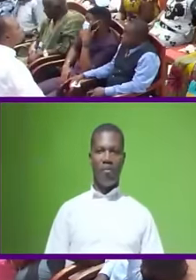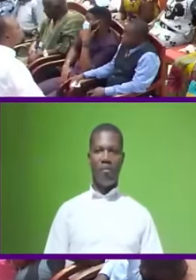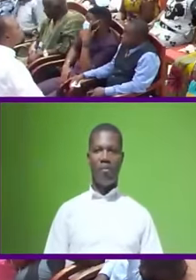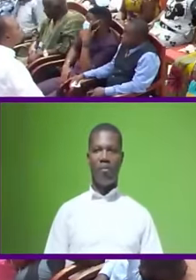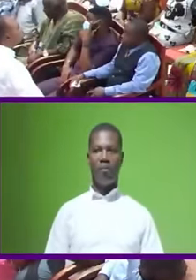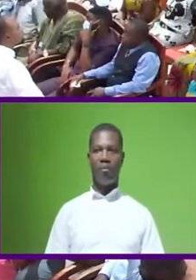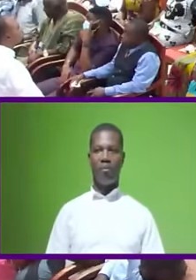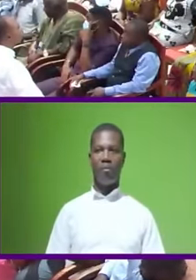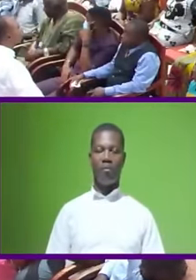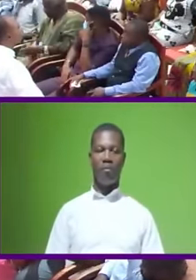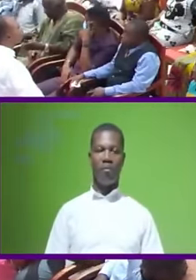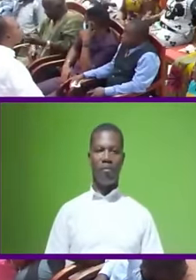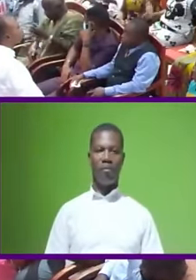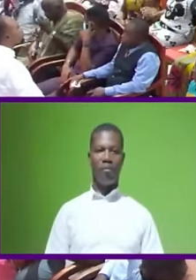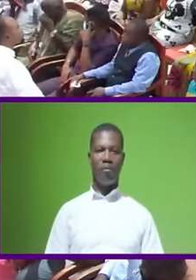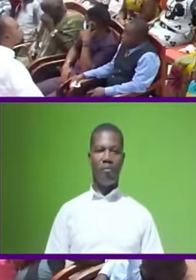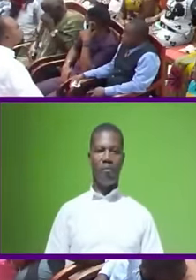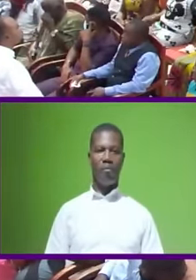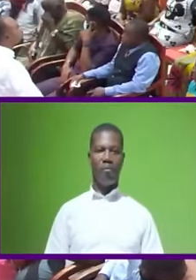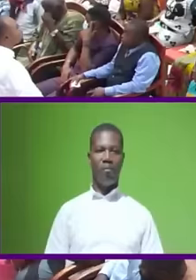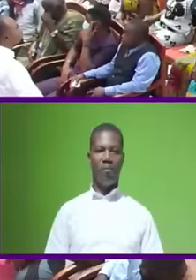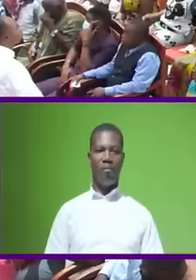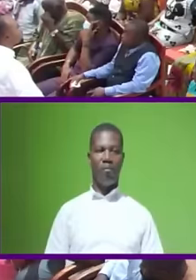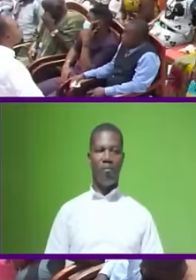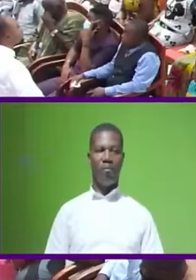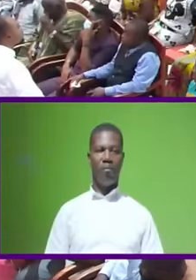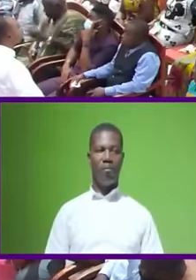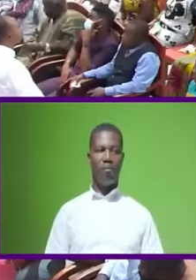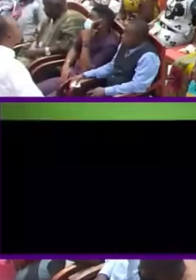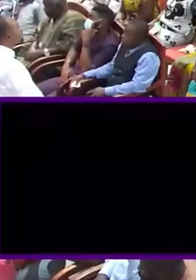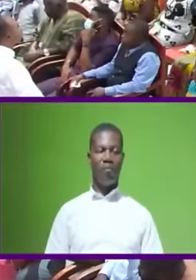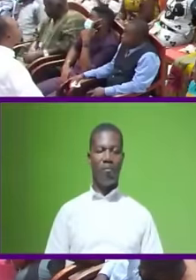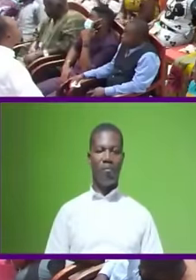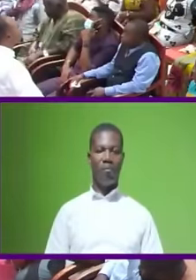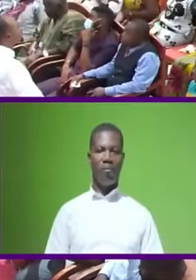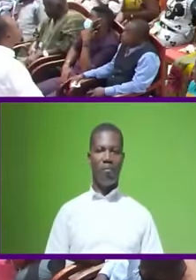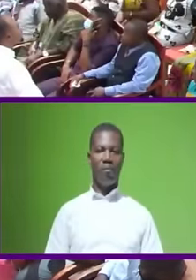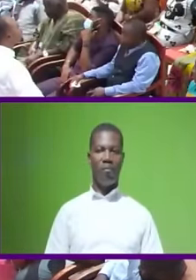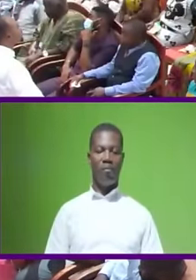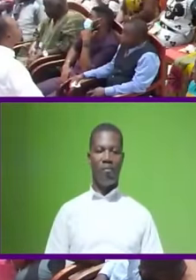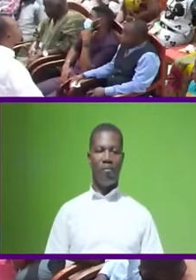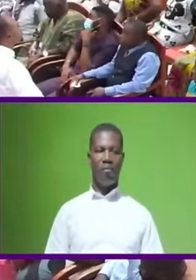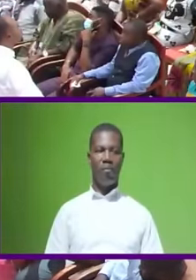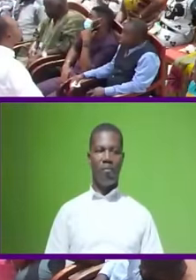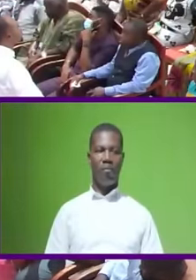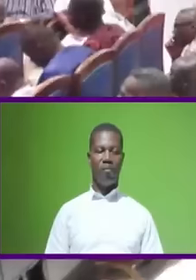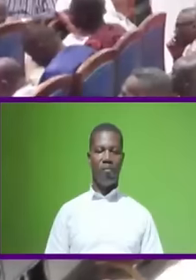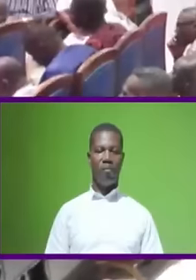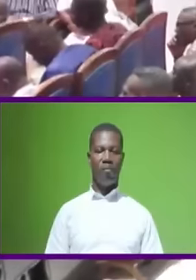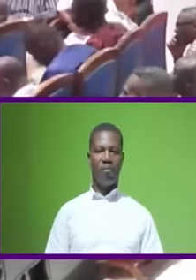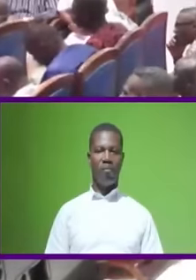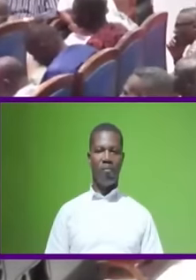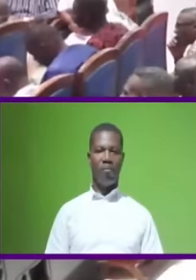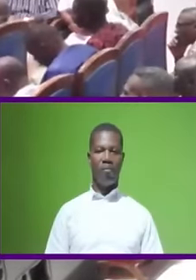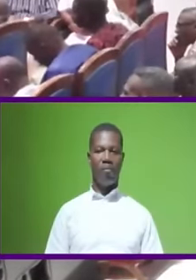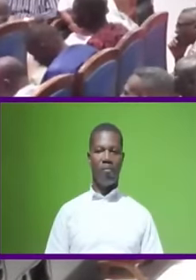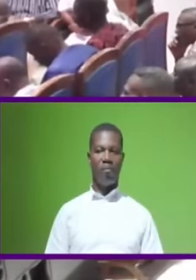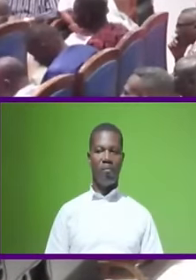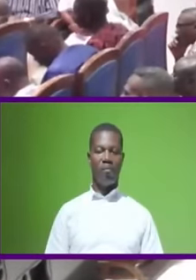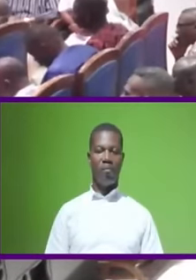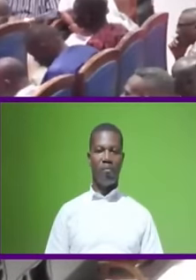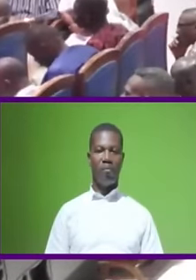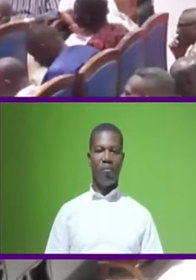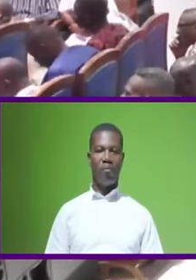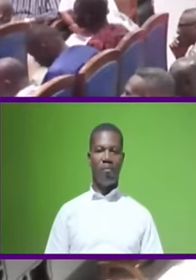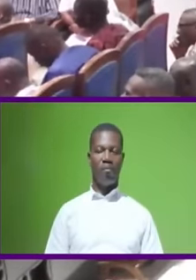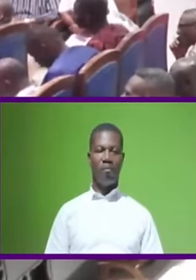from. Lands and houses that has been sold and brought to the feet of Peter and the disciples. Do you know the amount of money